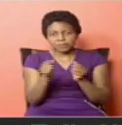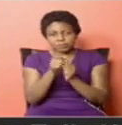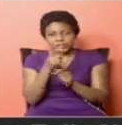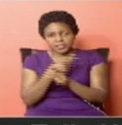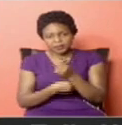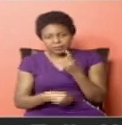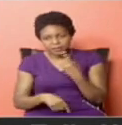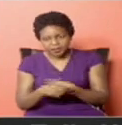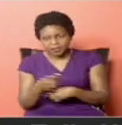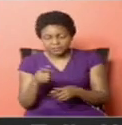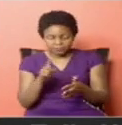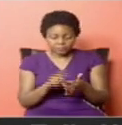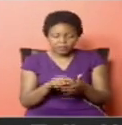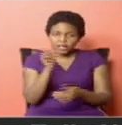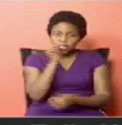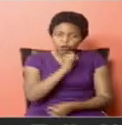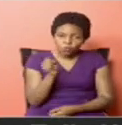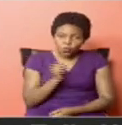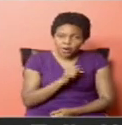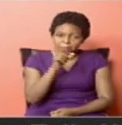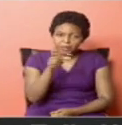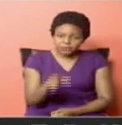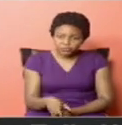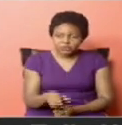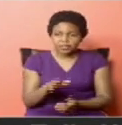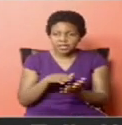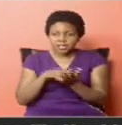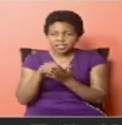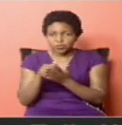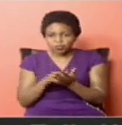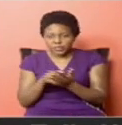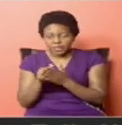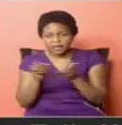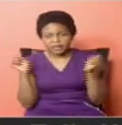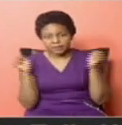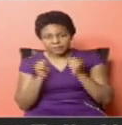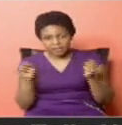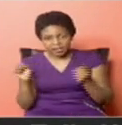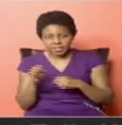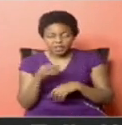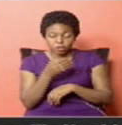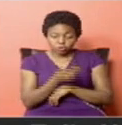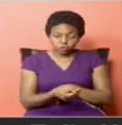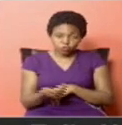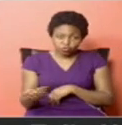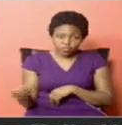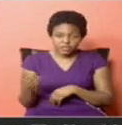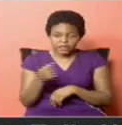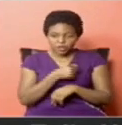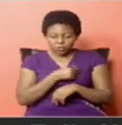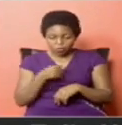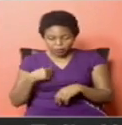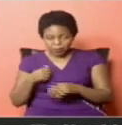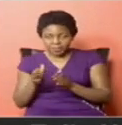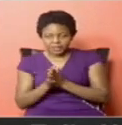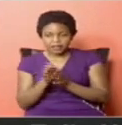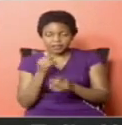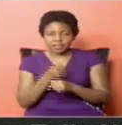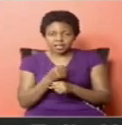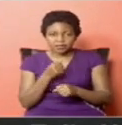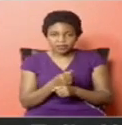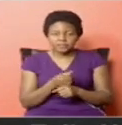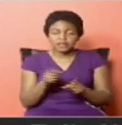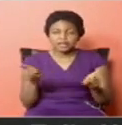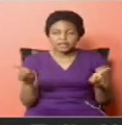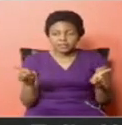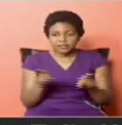mentioned, the older persons, the weak and the sick, children, women and girls, as